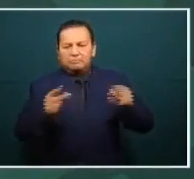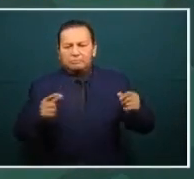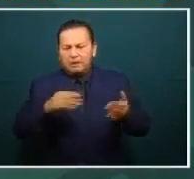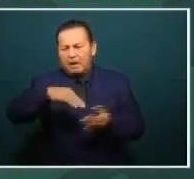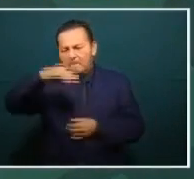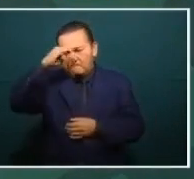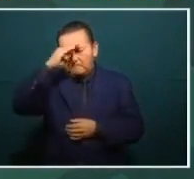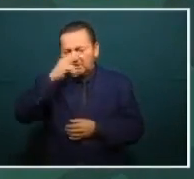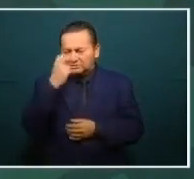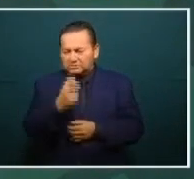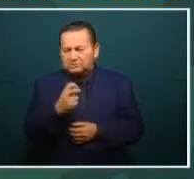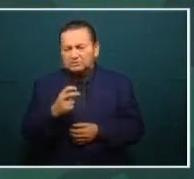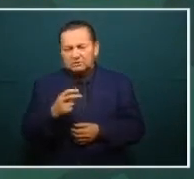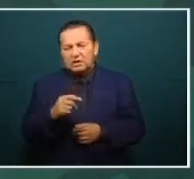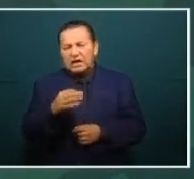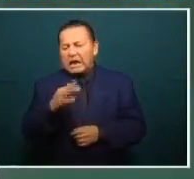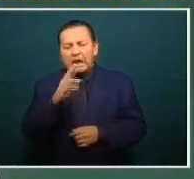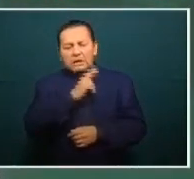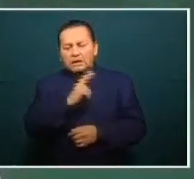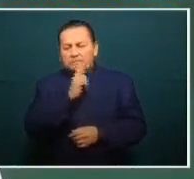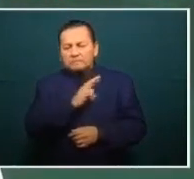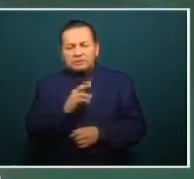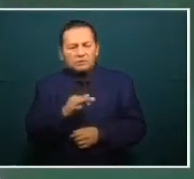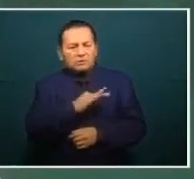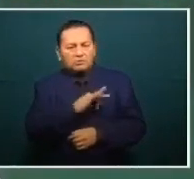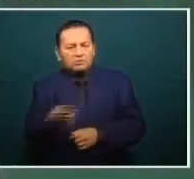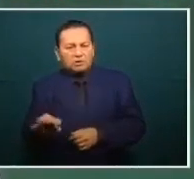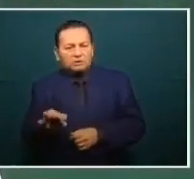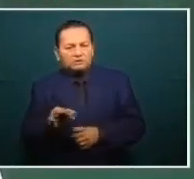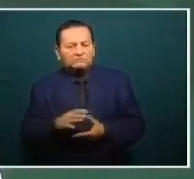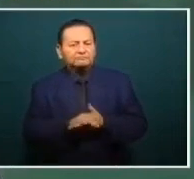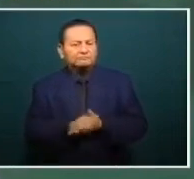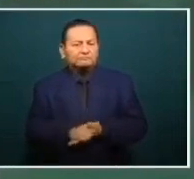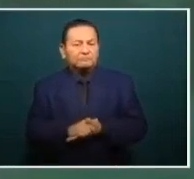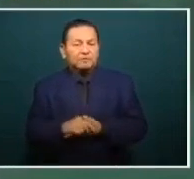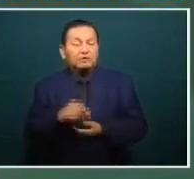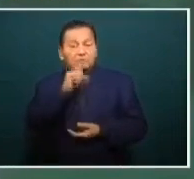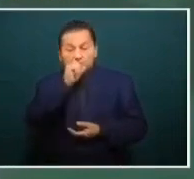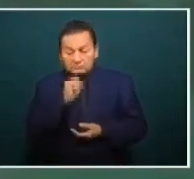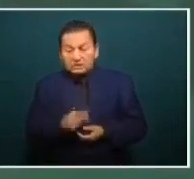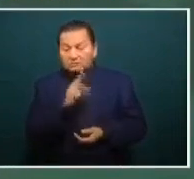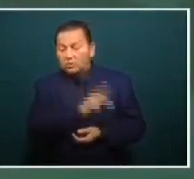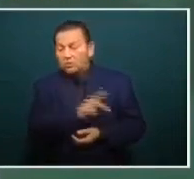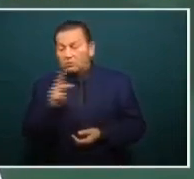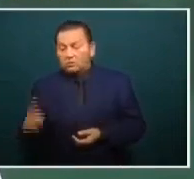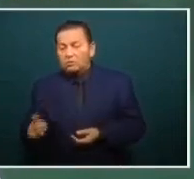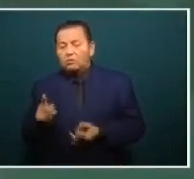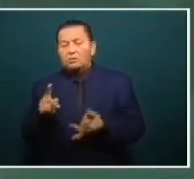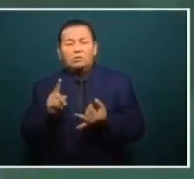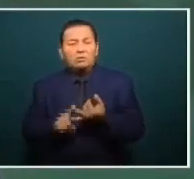I think we will resolve it, this difference, quickly.